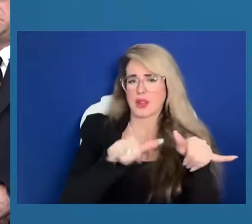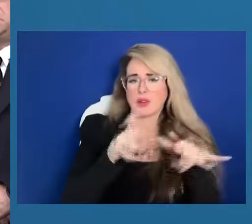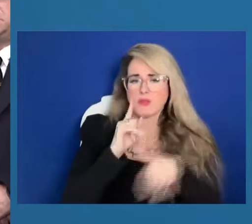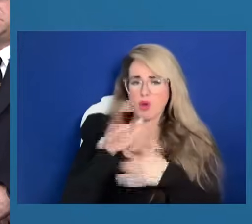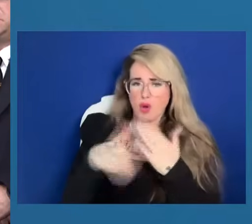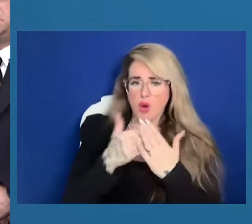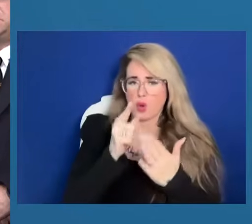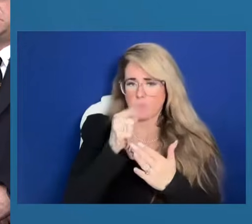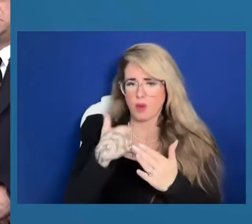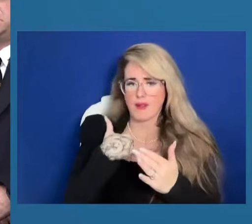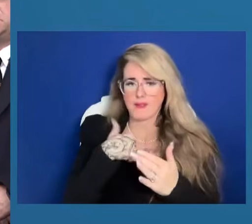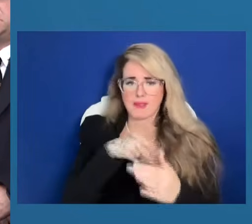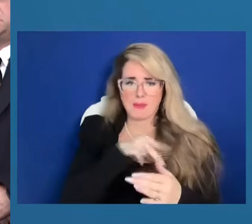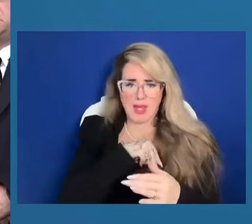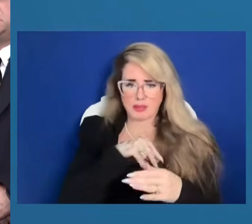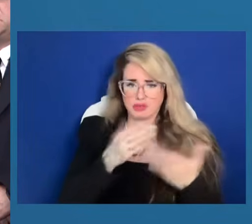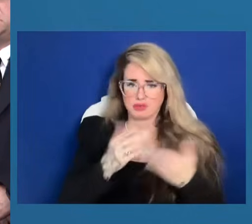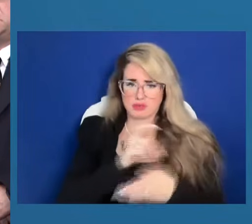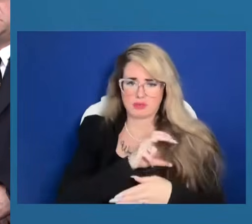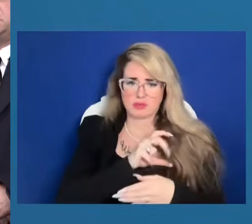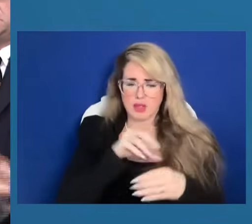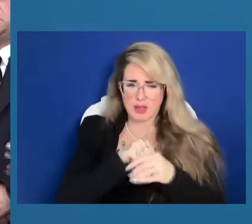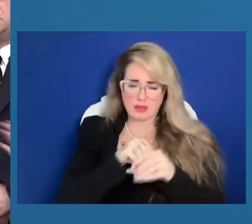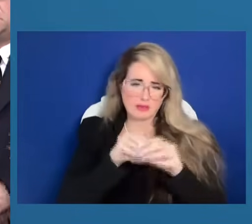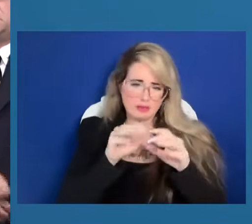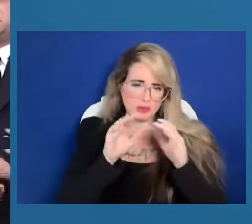wears a badge in our great state. Thank you.